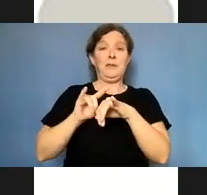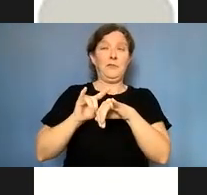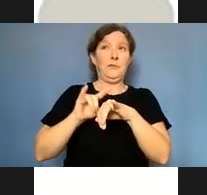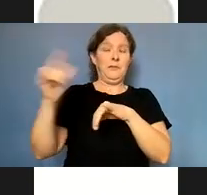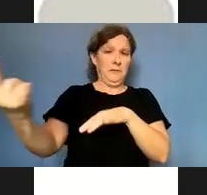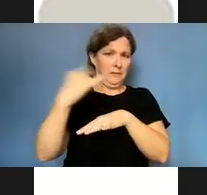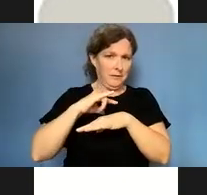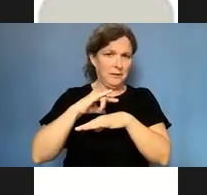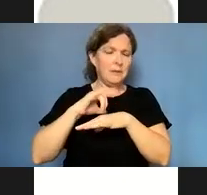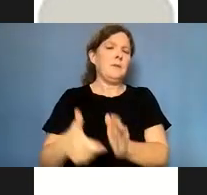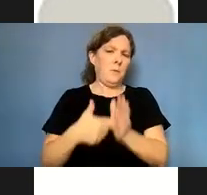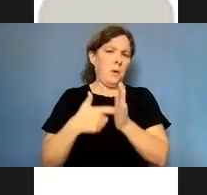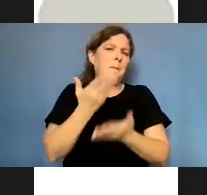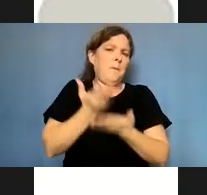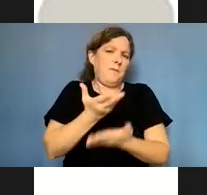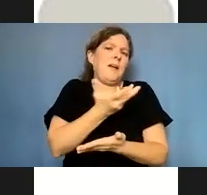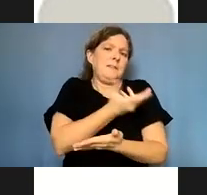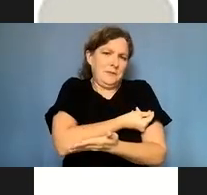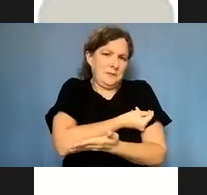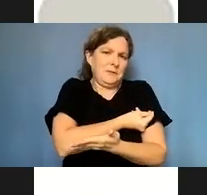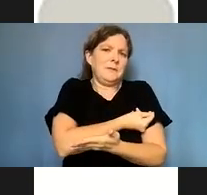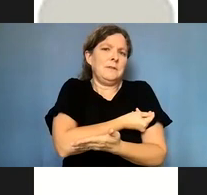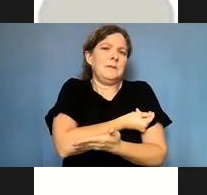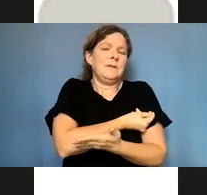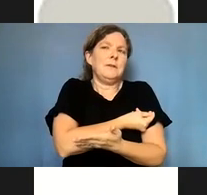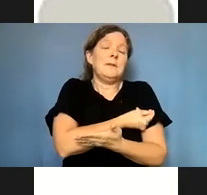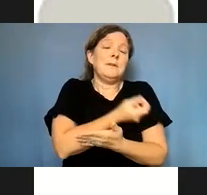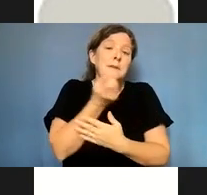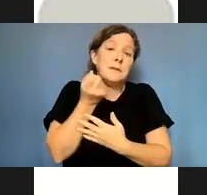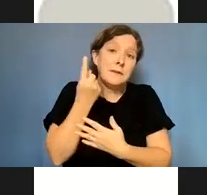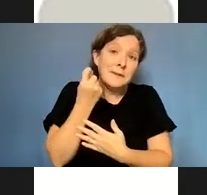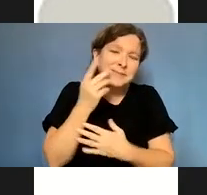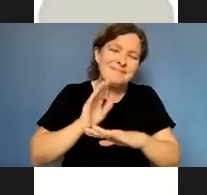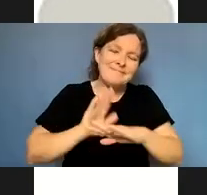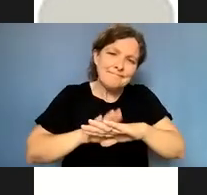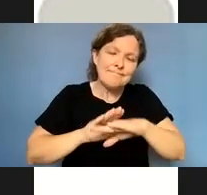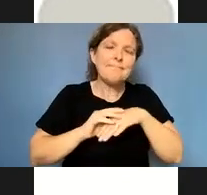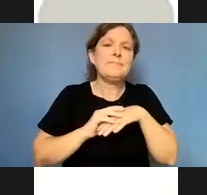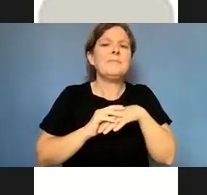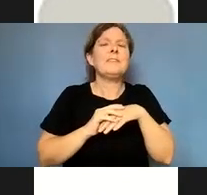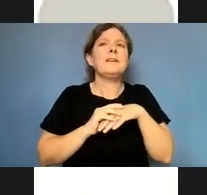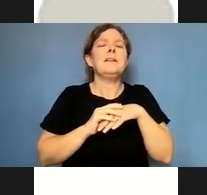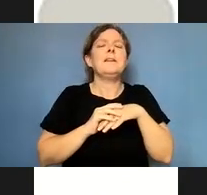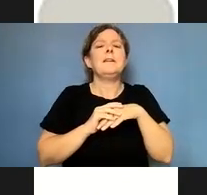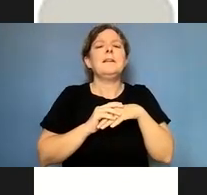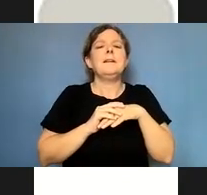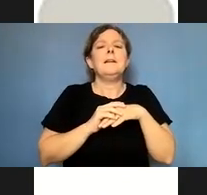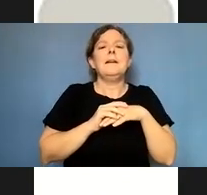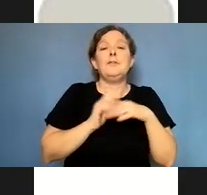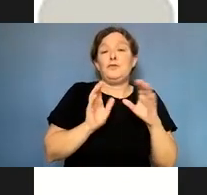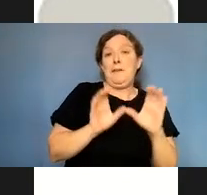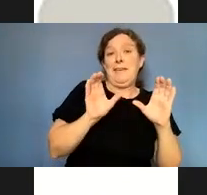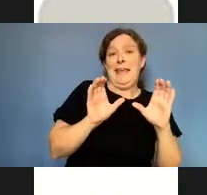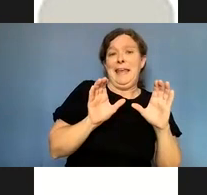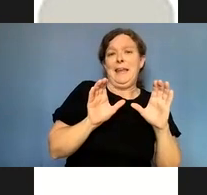airport will require proof of vaccination. Although there will be an opportunity for an alternative for the first